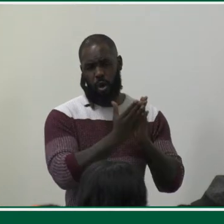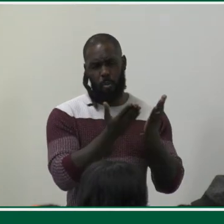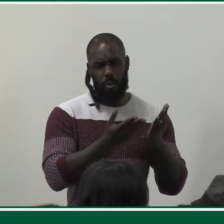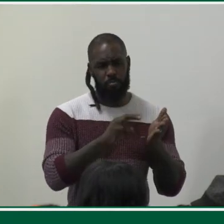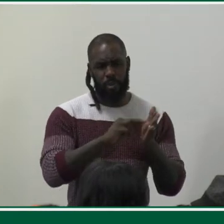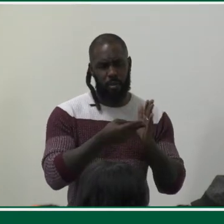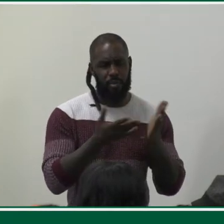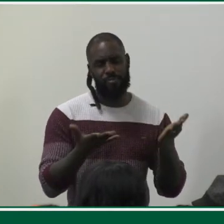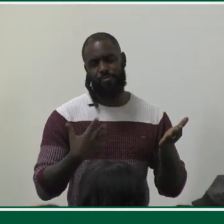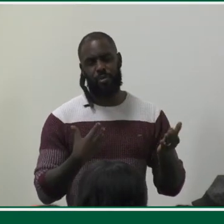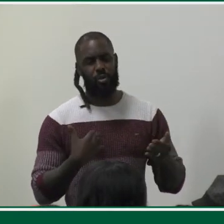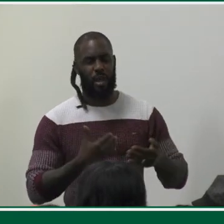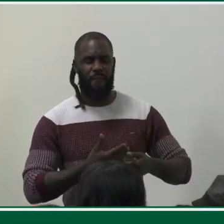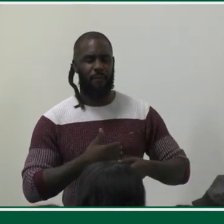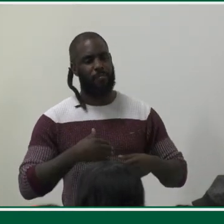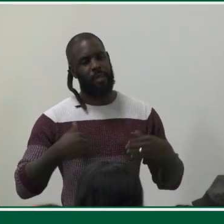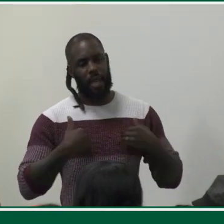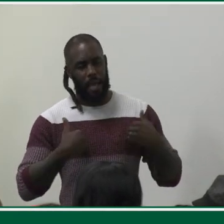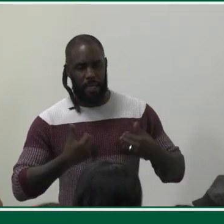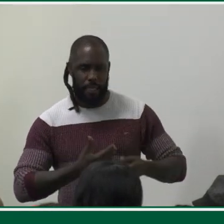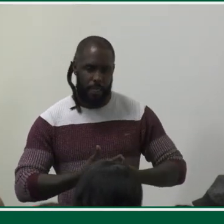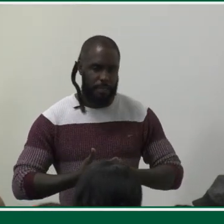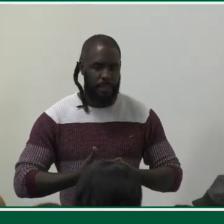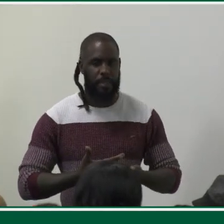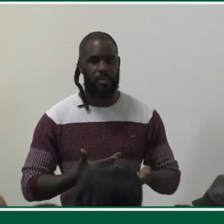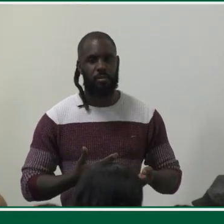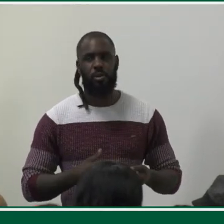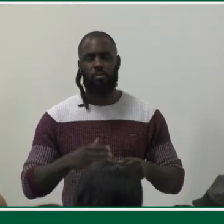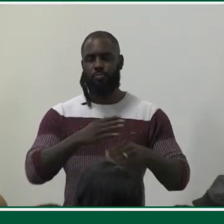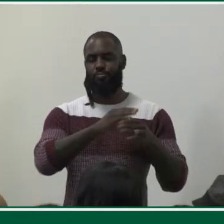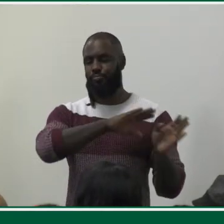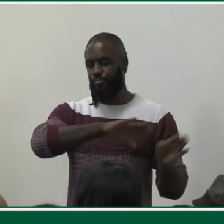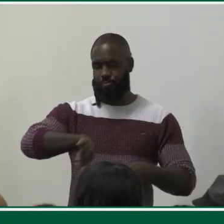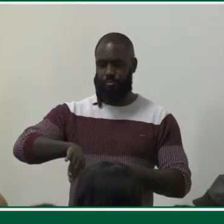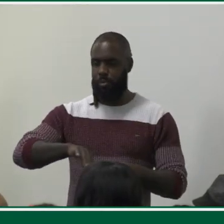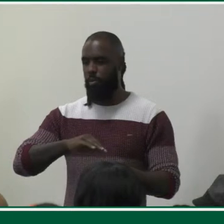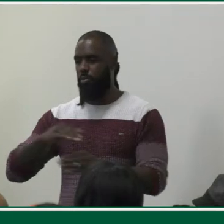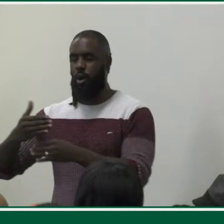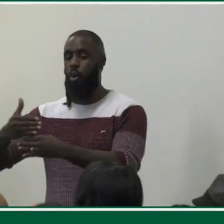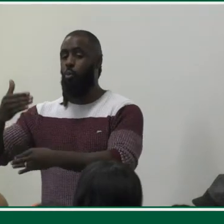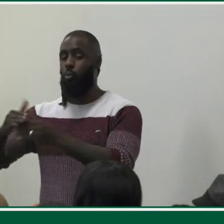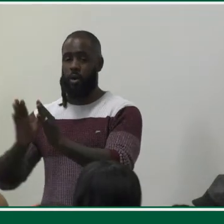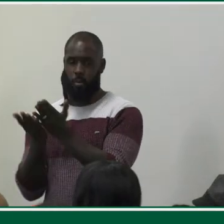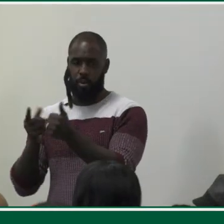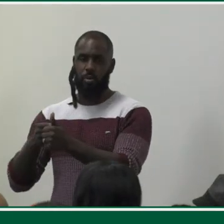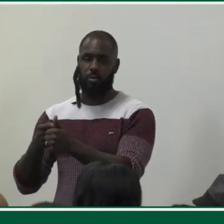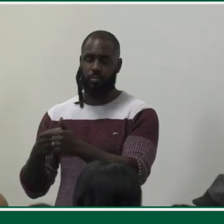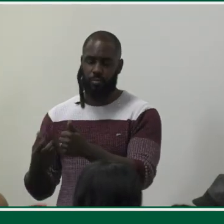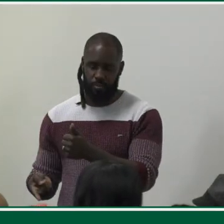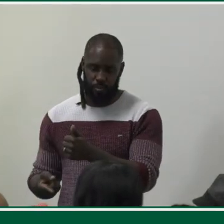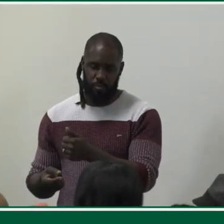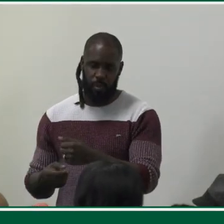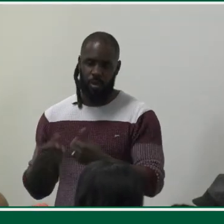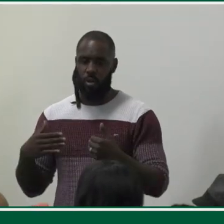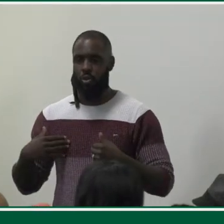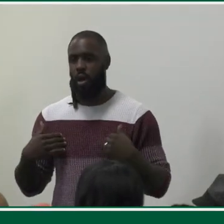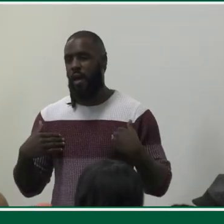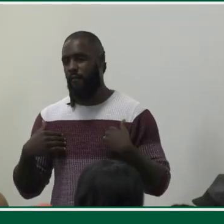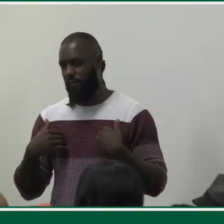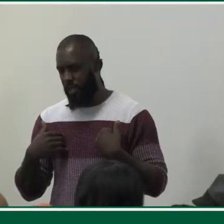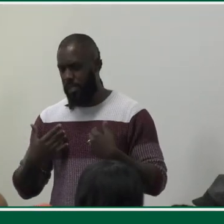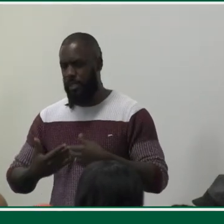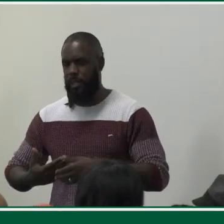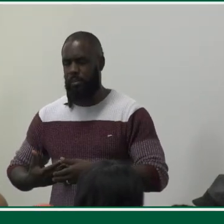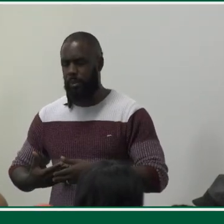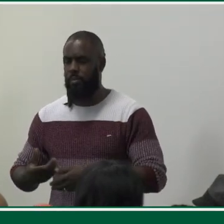have like a young child and they're, I'm gonna actually start with window. With window book is where you have a young child and they're